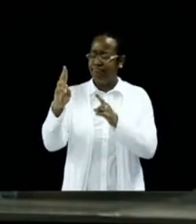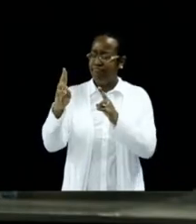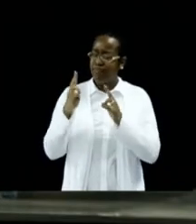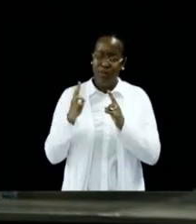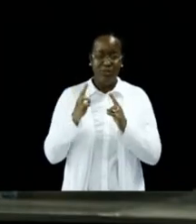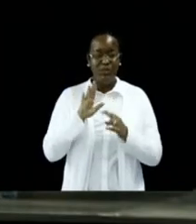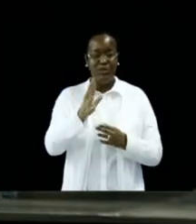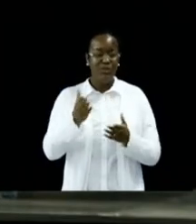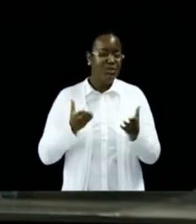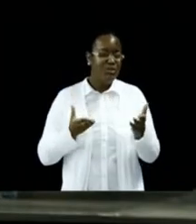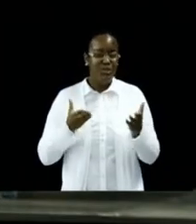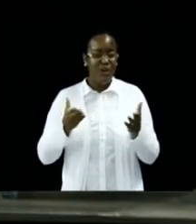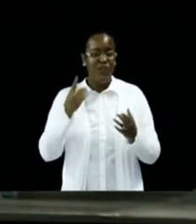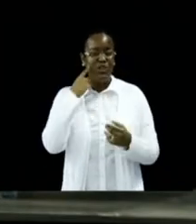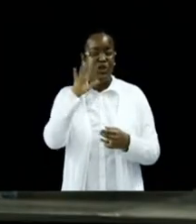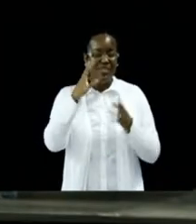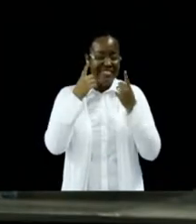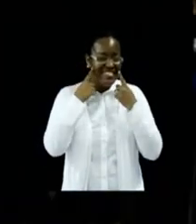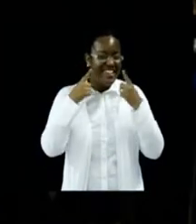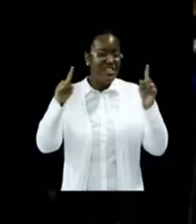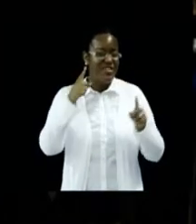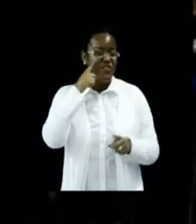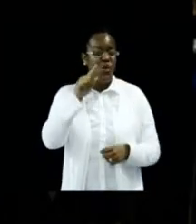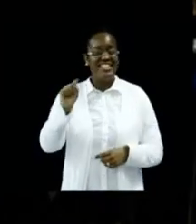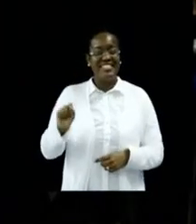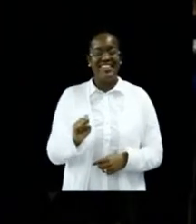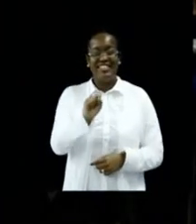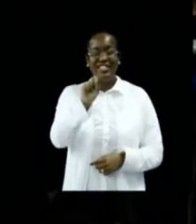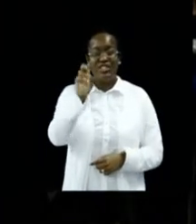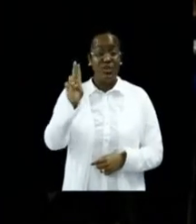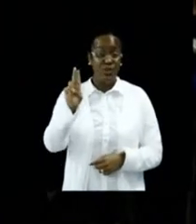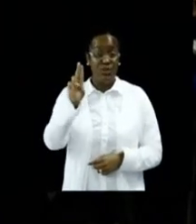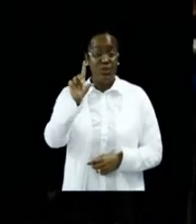your announcer for Texas Southern University's